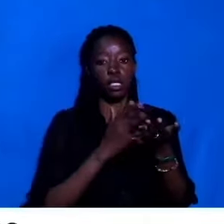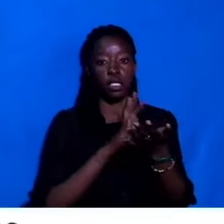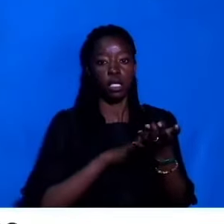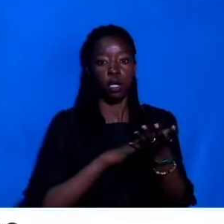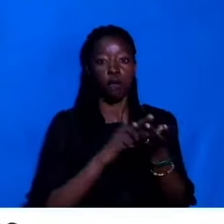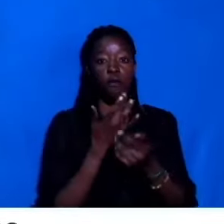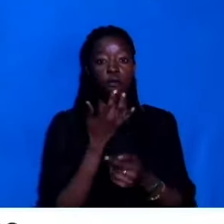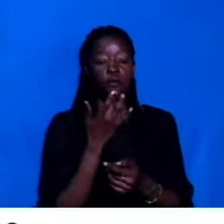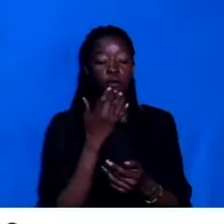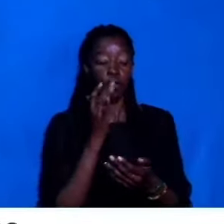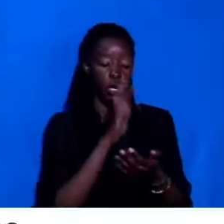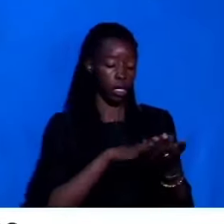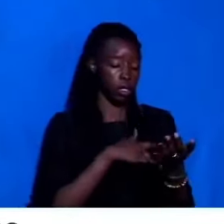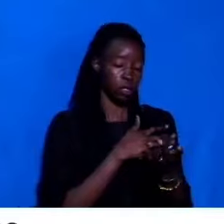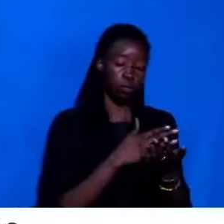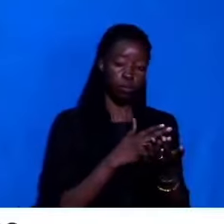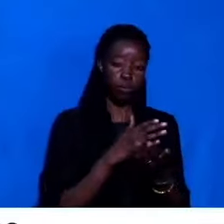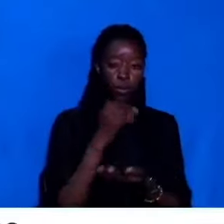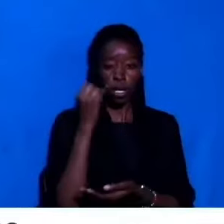You can imagine,